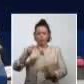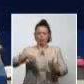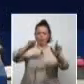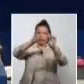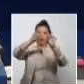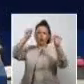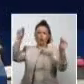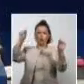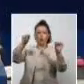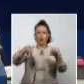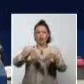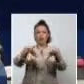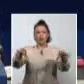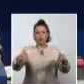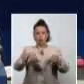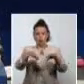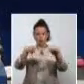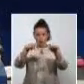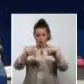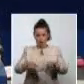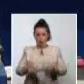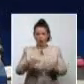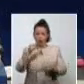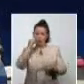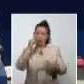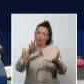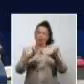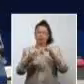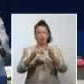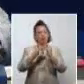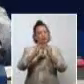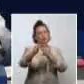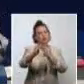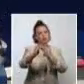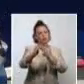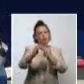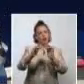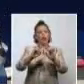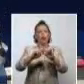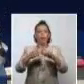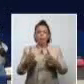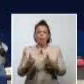not change, since there are no flights coming into the country or leaving the country.